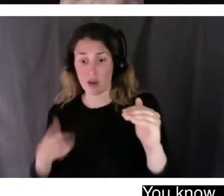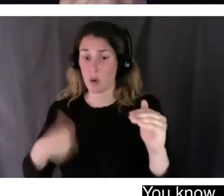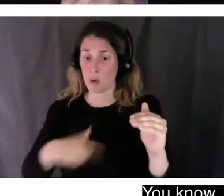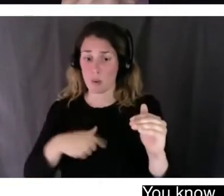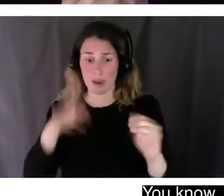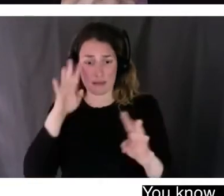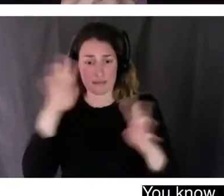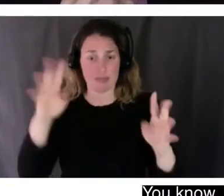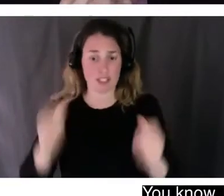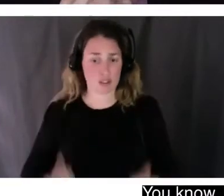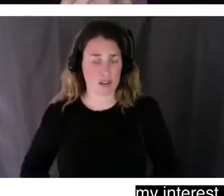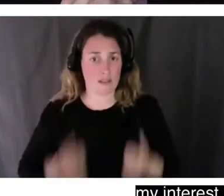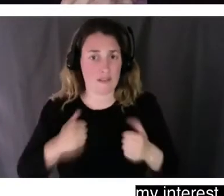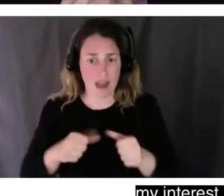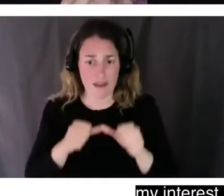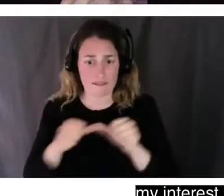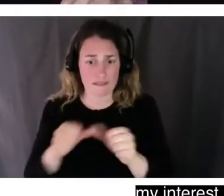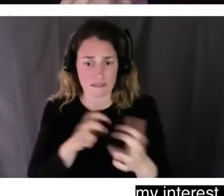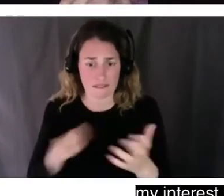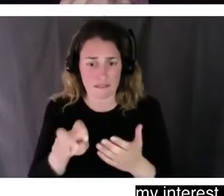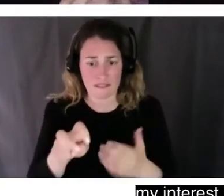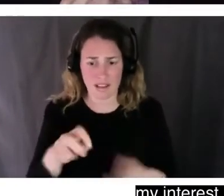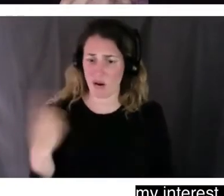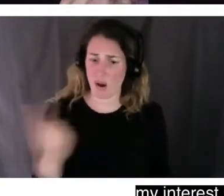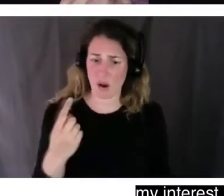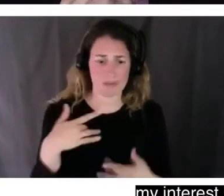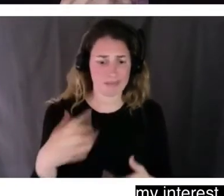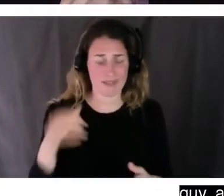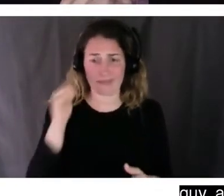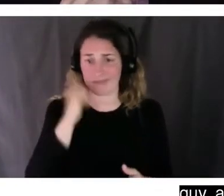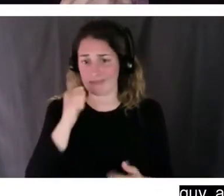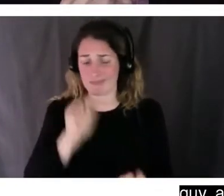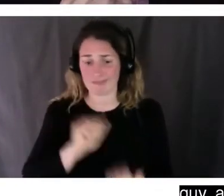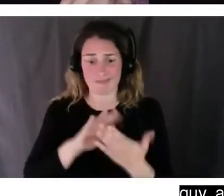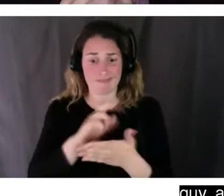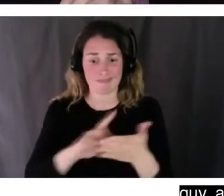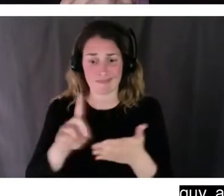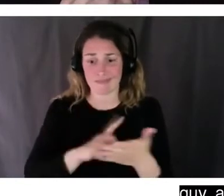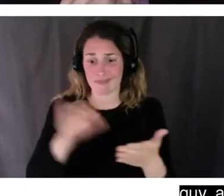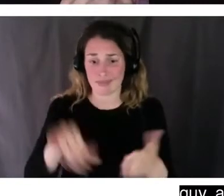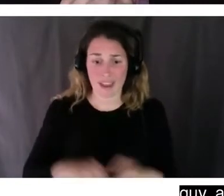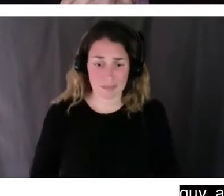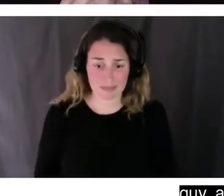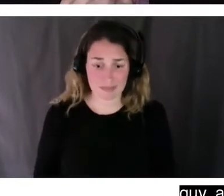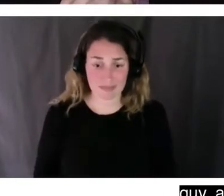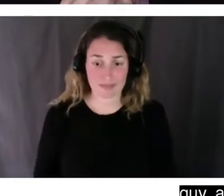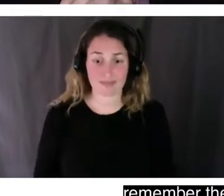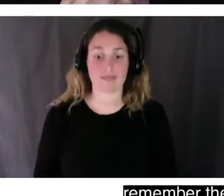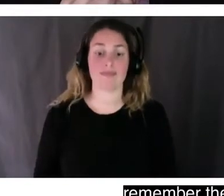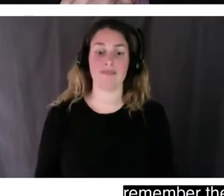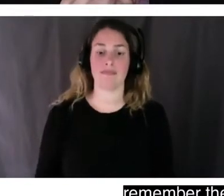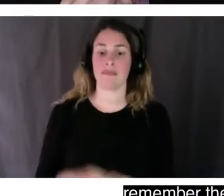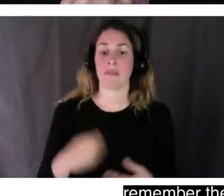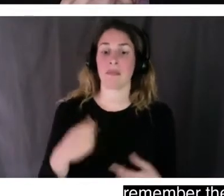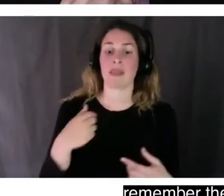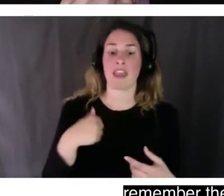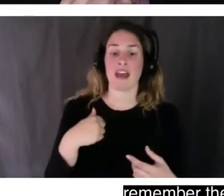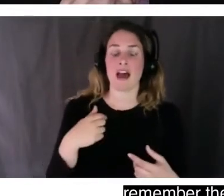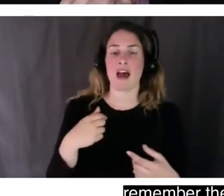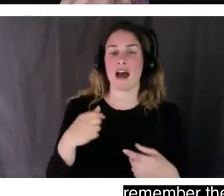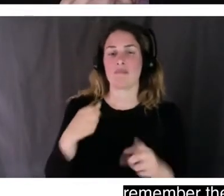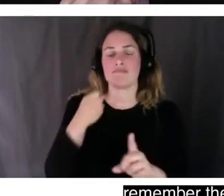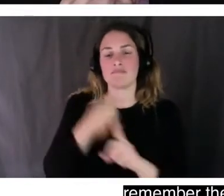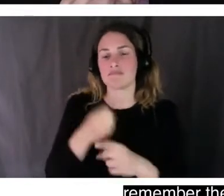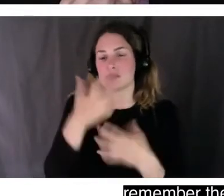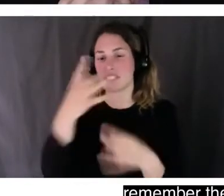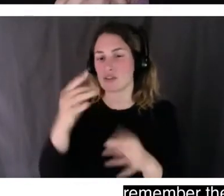I grew up really, I think I started my interest in diversity because as an older guy, and I'll tell you my age, I remember the death of